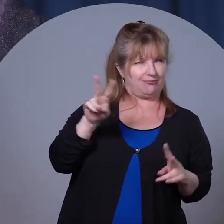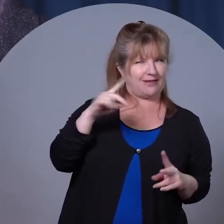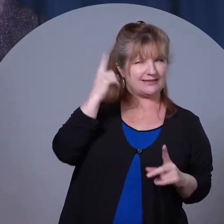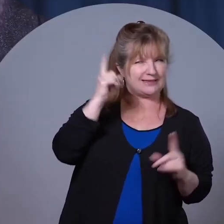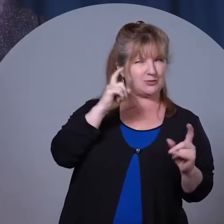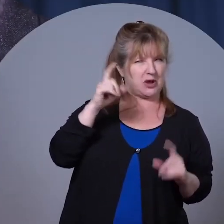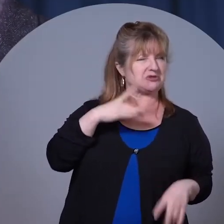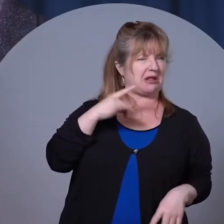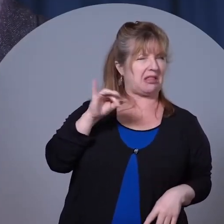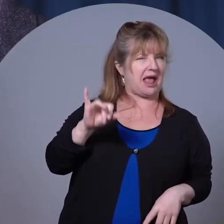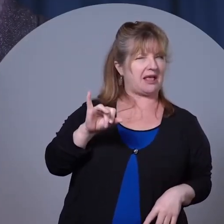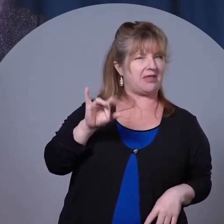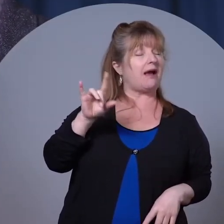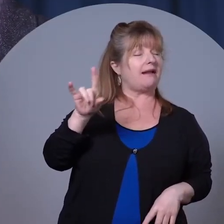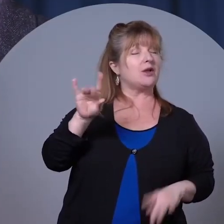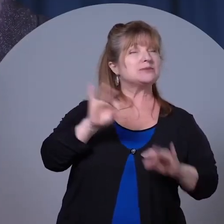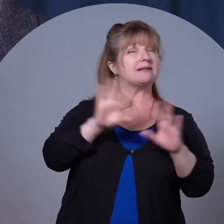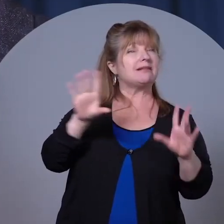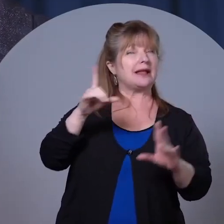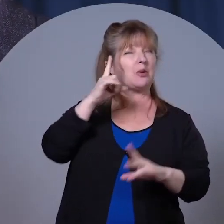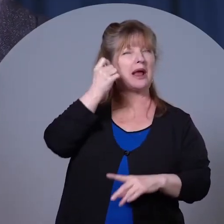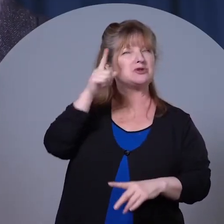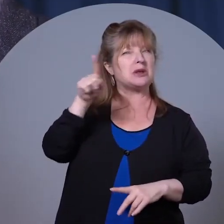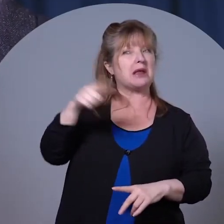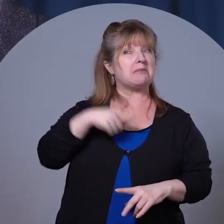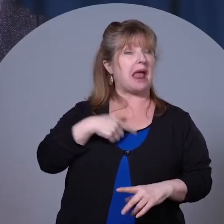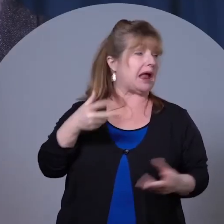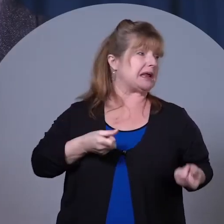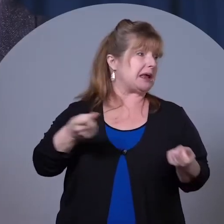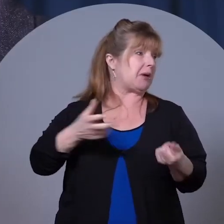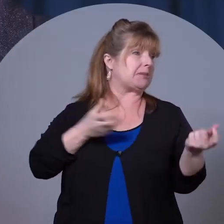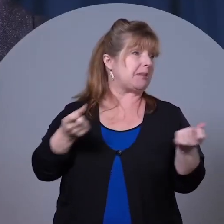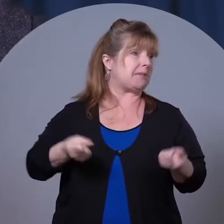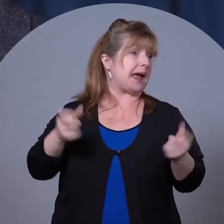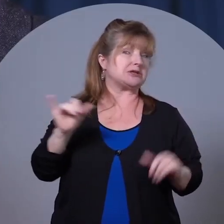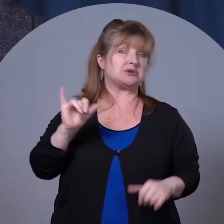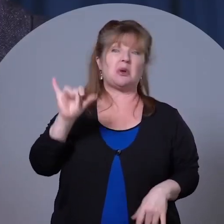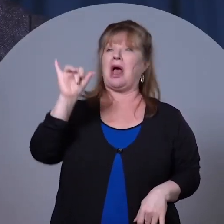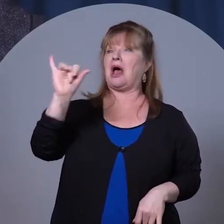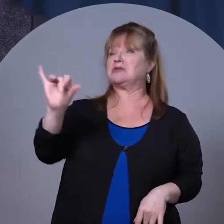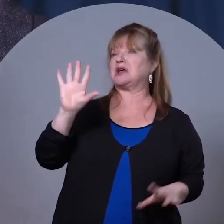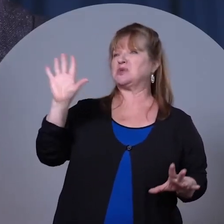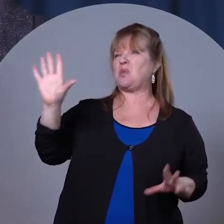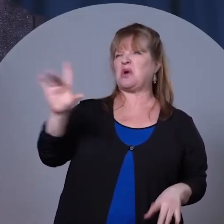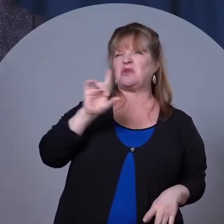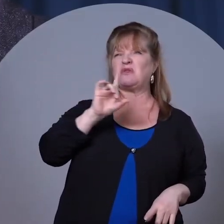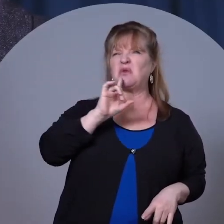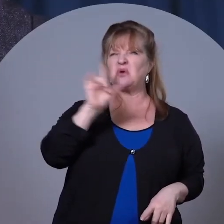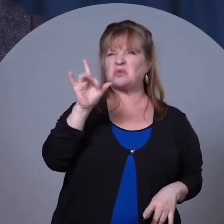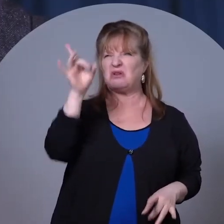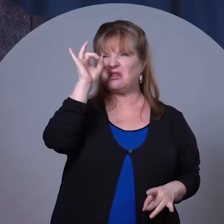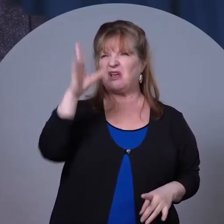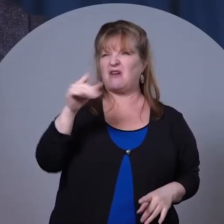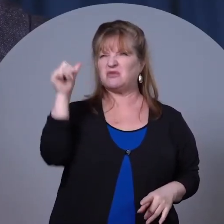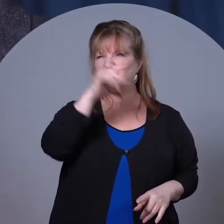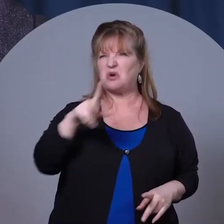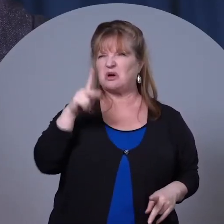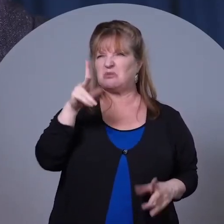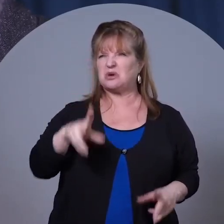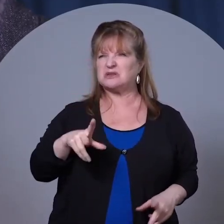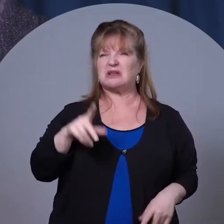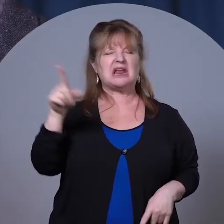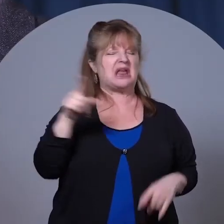arrival in the novel was one of my favorite bits. Del uses sort of arcane language. He's British, and he uses the